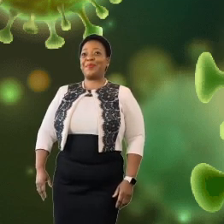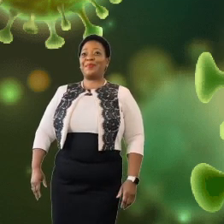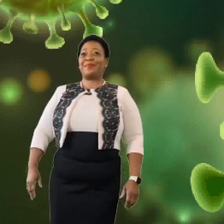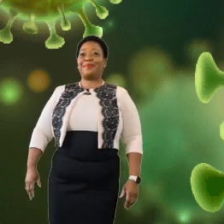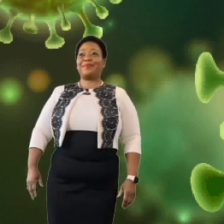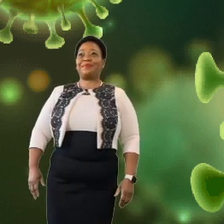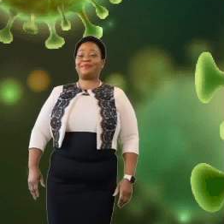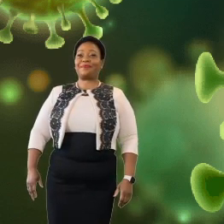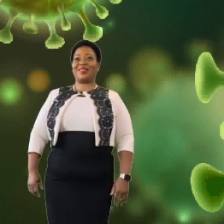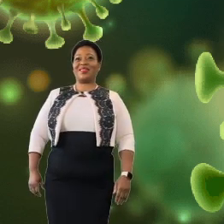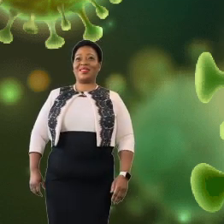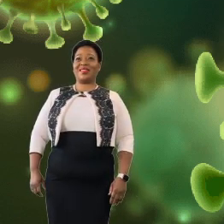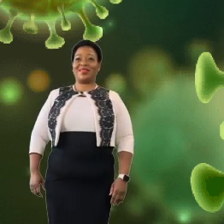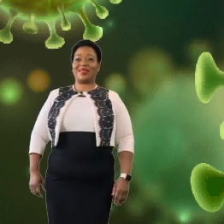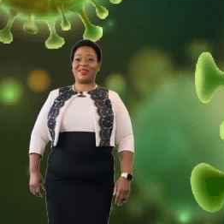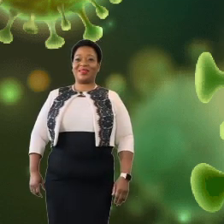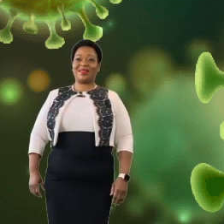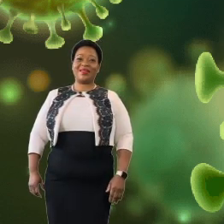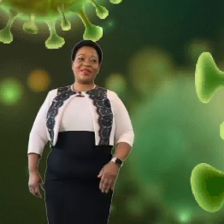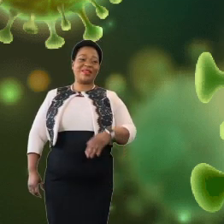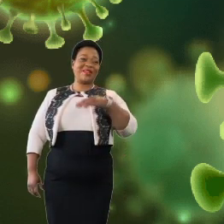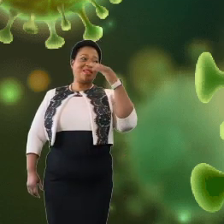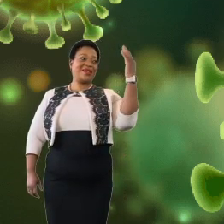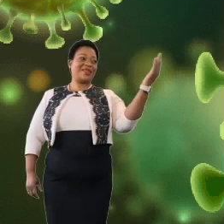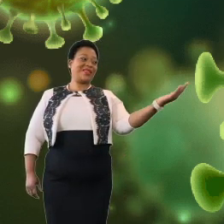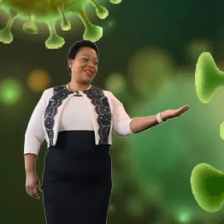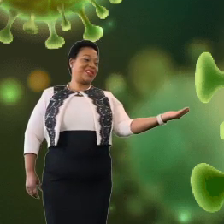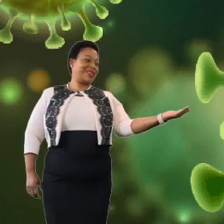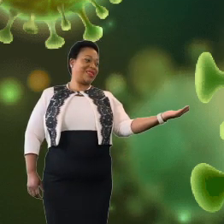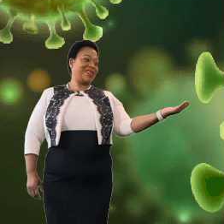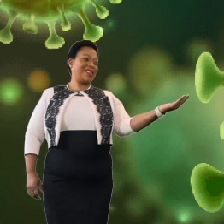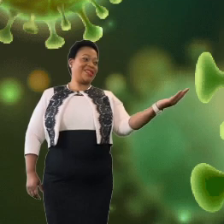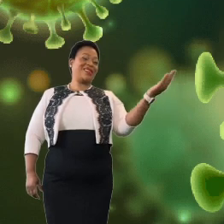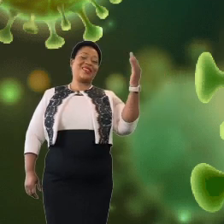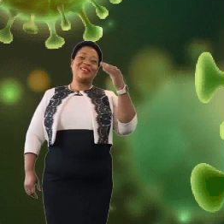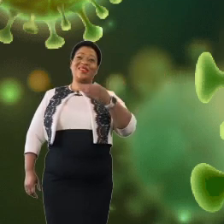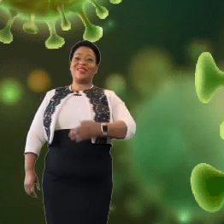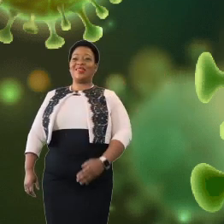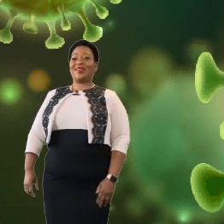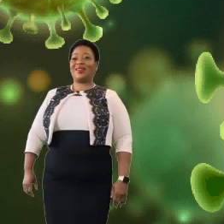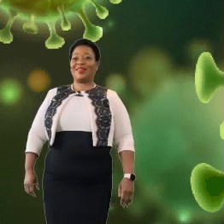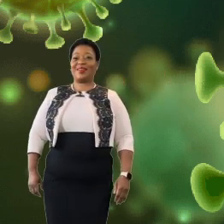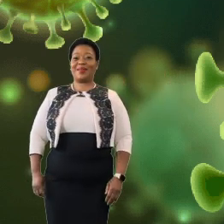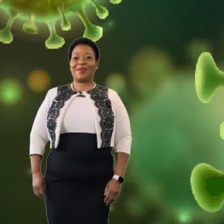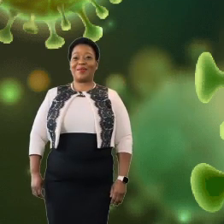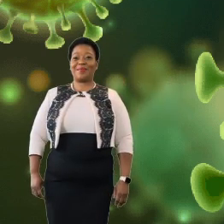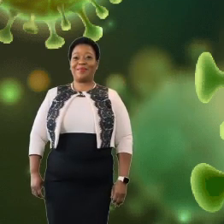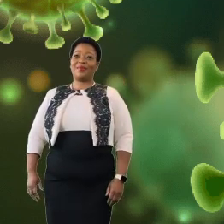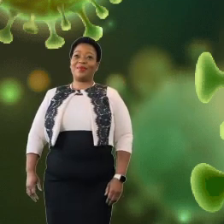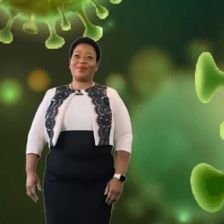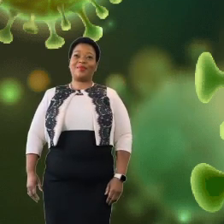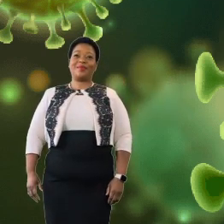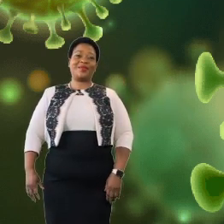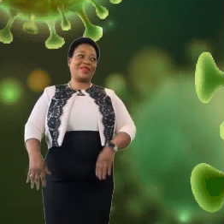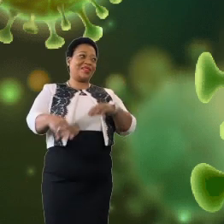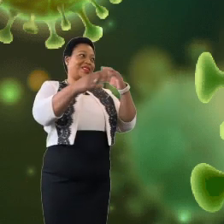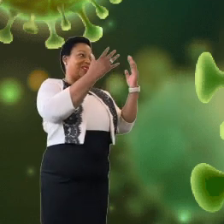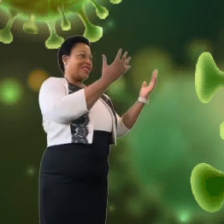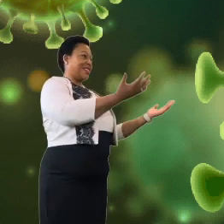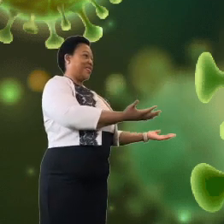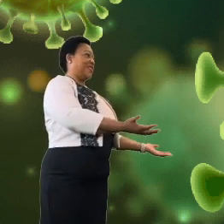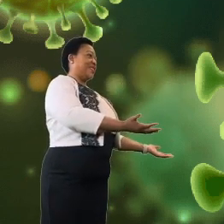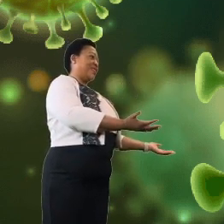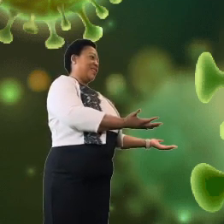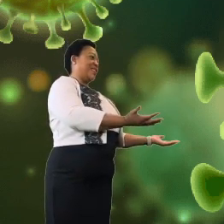the authority of the work stream, it is important that this work stream is mandated or authorized by